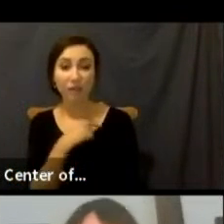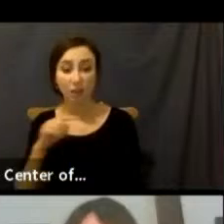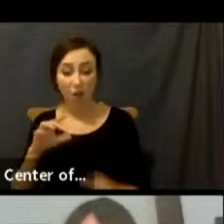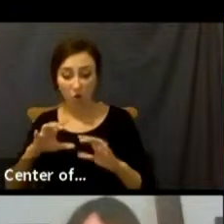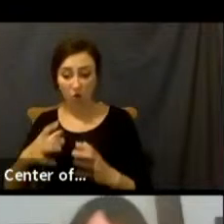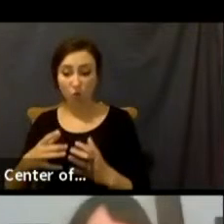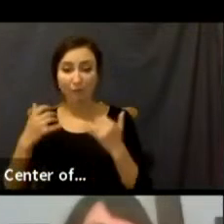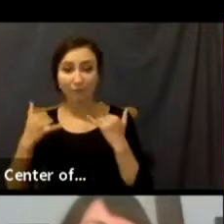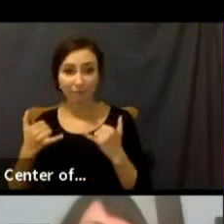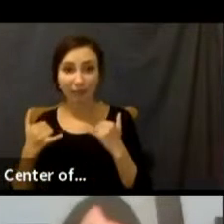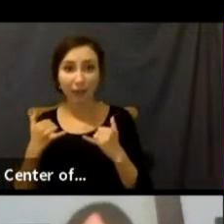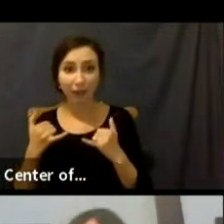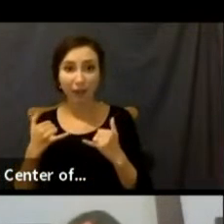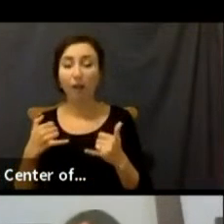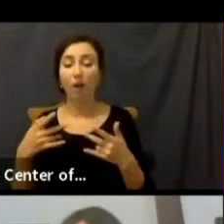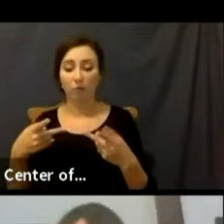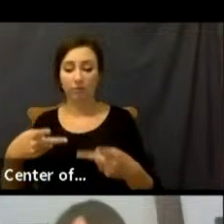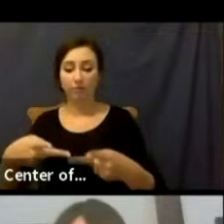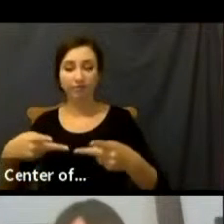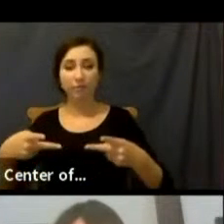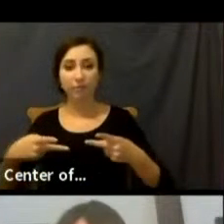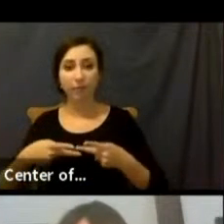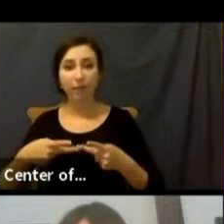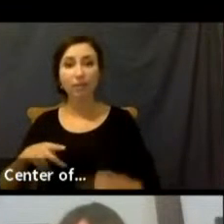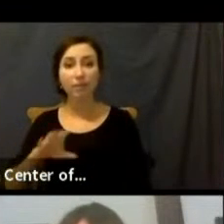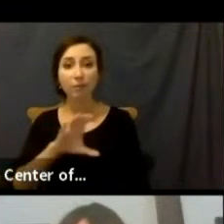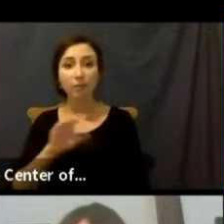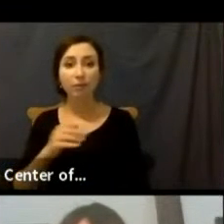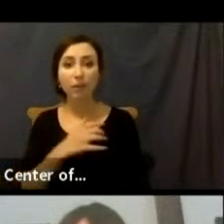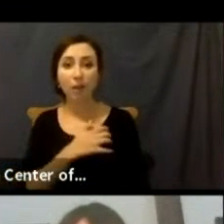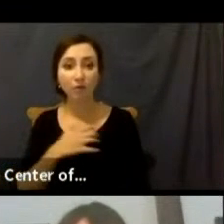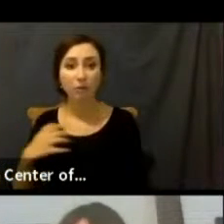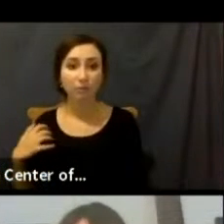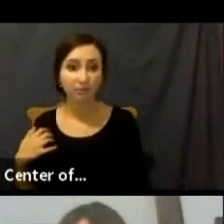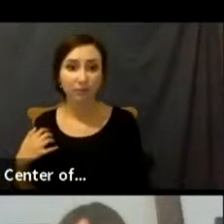at a place where, County Commission